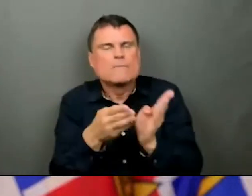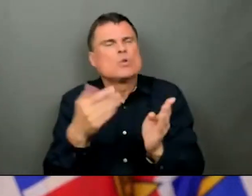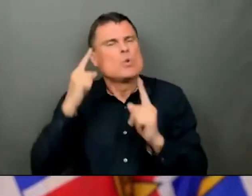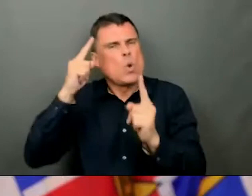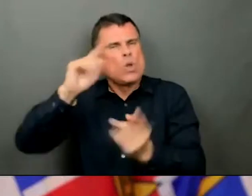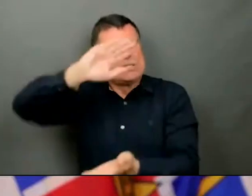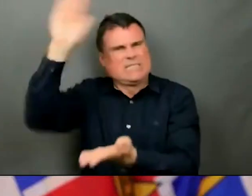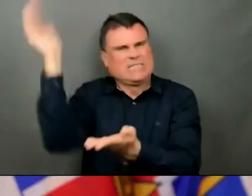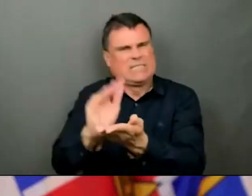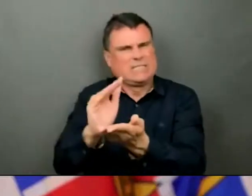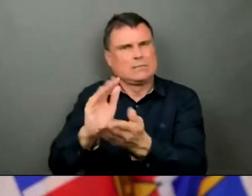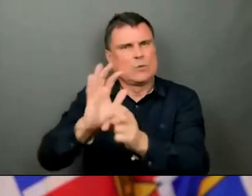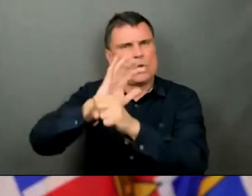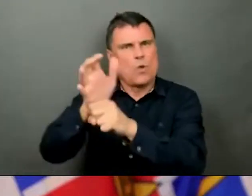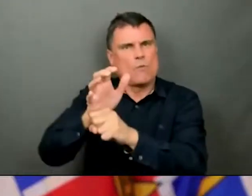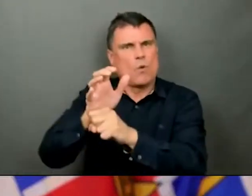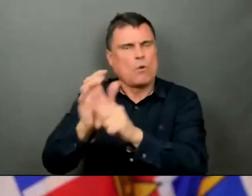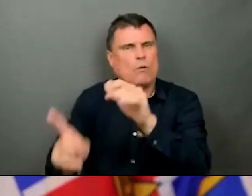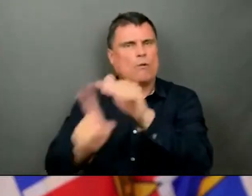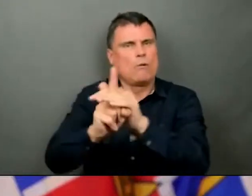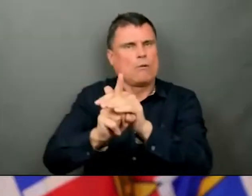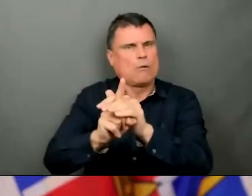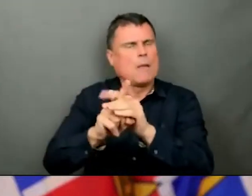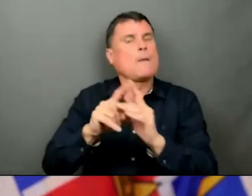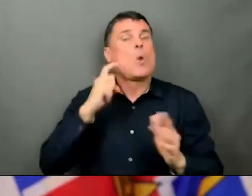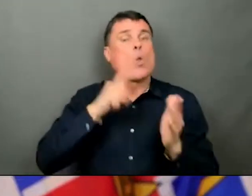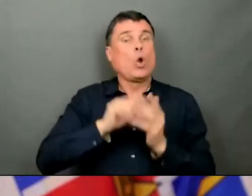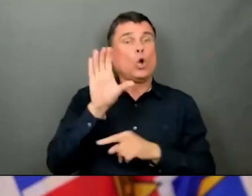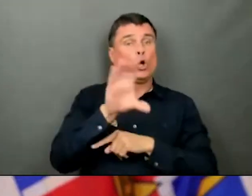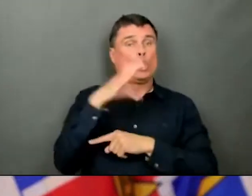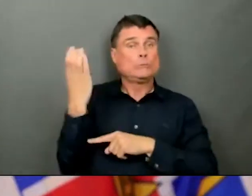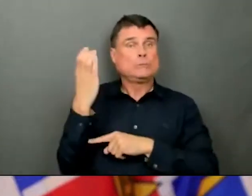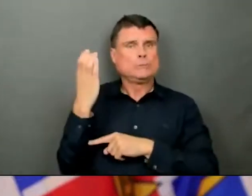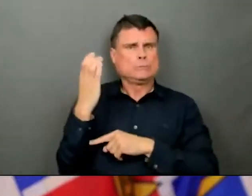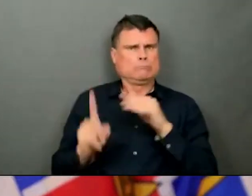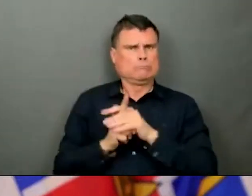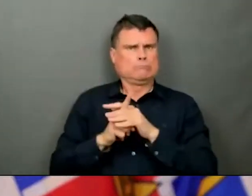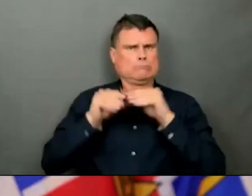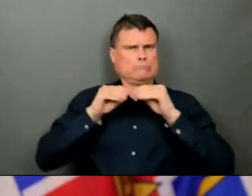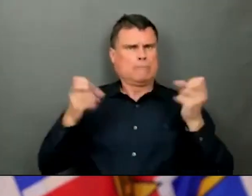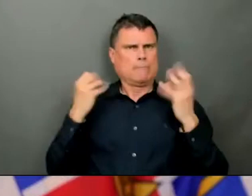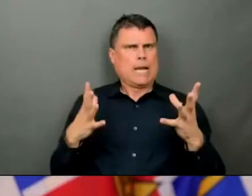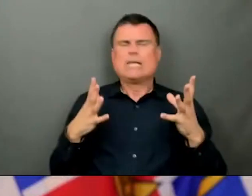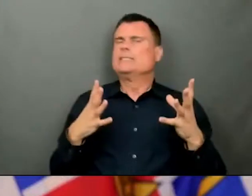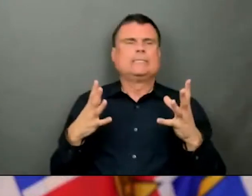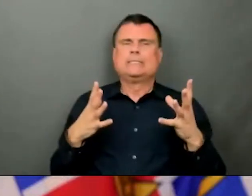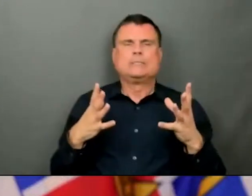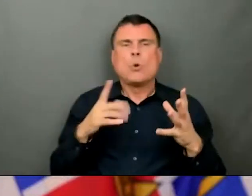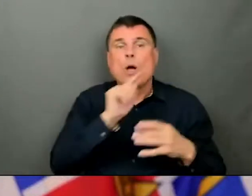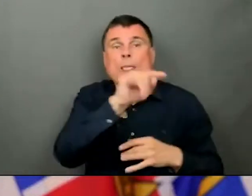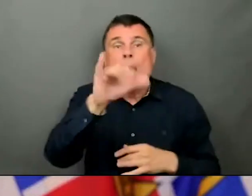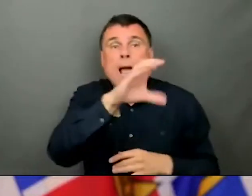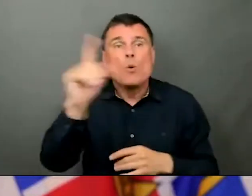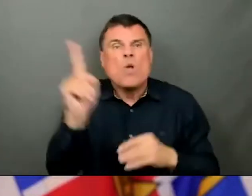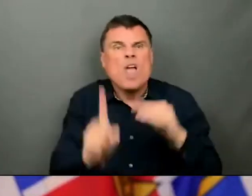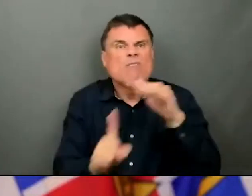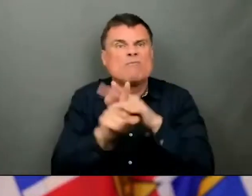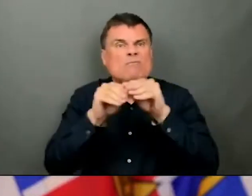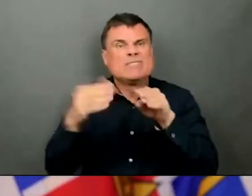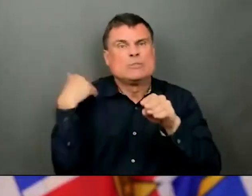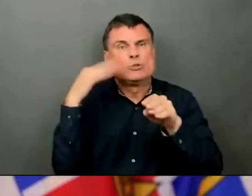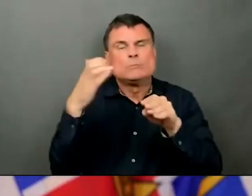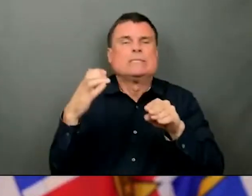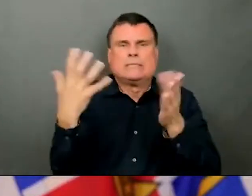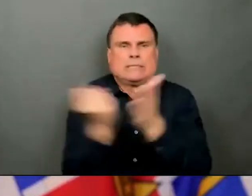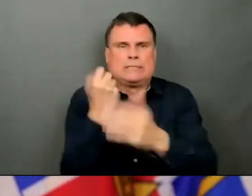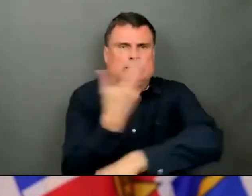of outbreaks, a very challenging time. So we've been working with a lot of the businesses in the north to try and